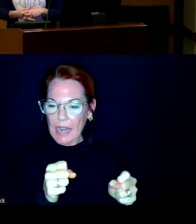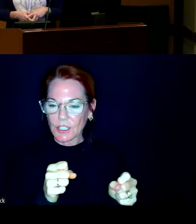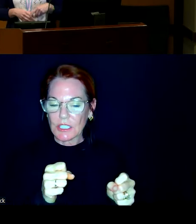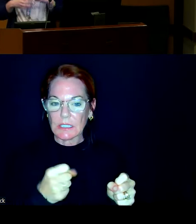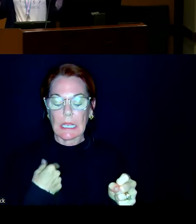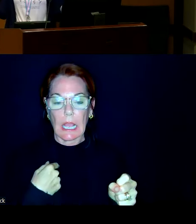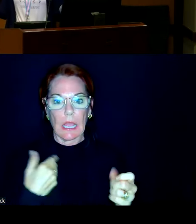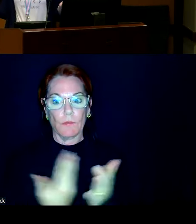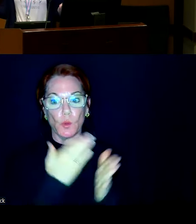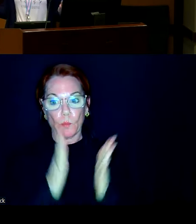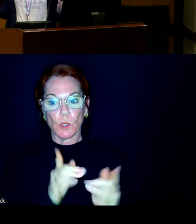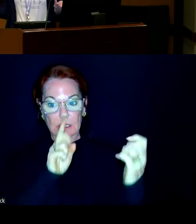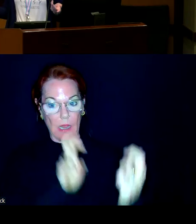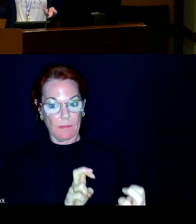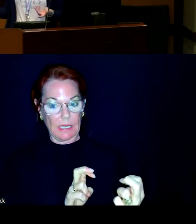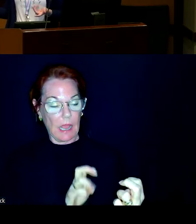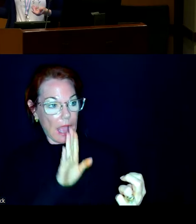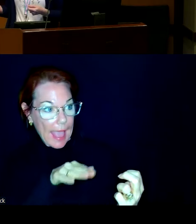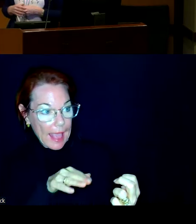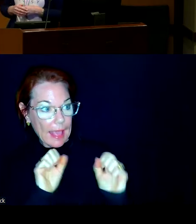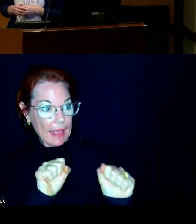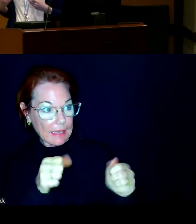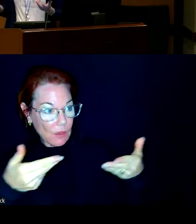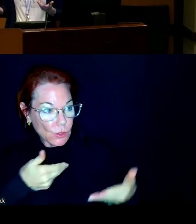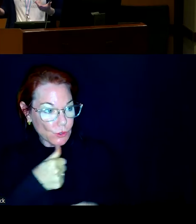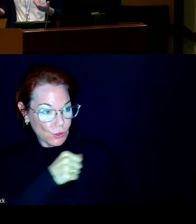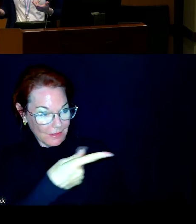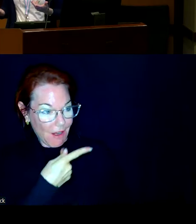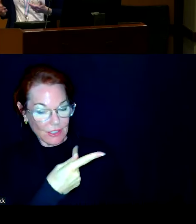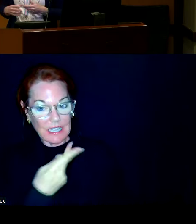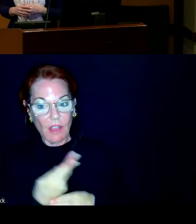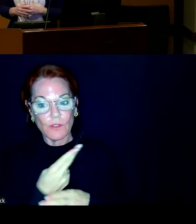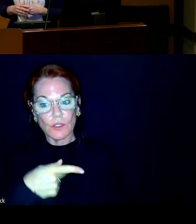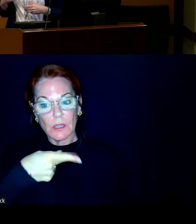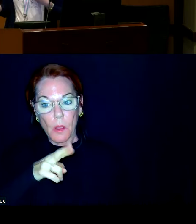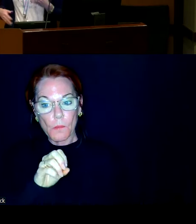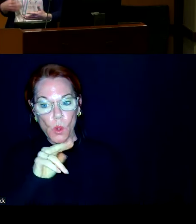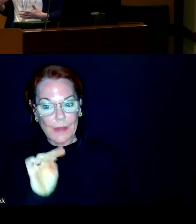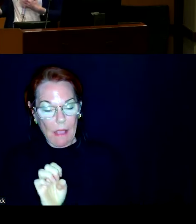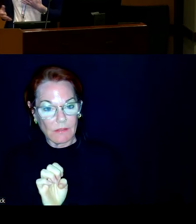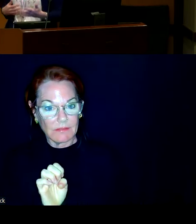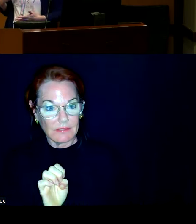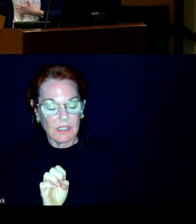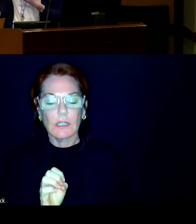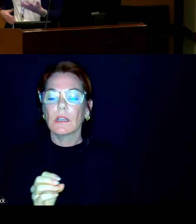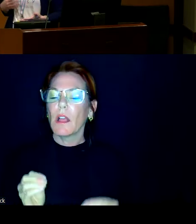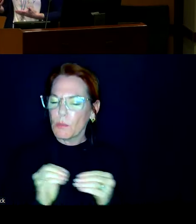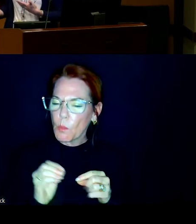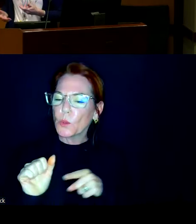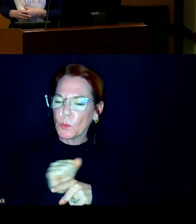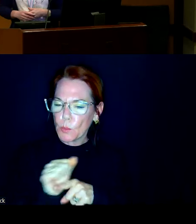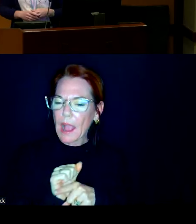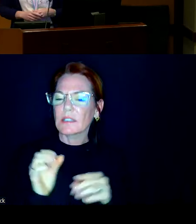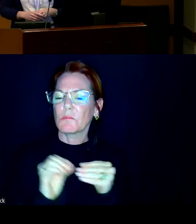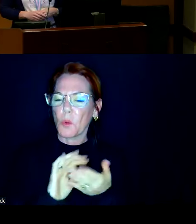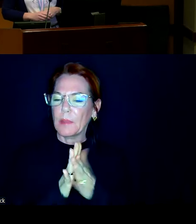just take a moment and be like, hey, can we introduce ourselves with name and pronouns? I don't know everybody in the space. And so the more that we're doing that, we're just getting in the